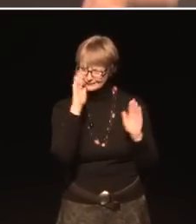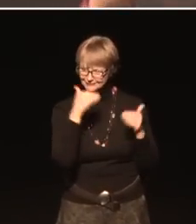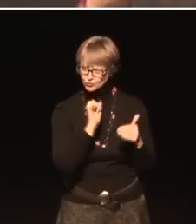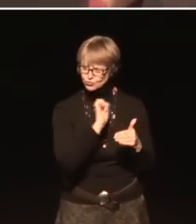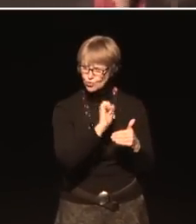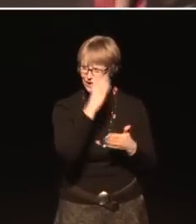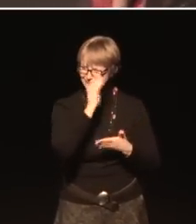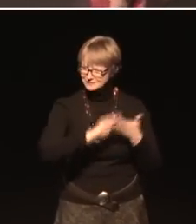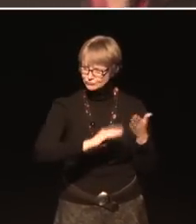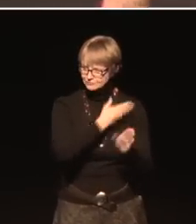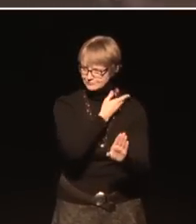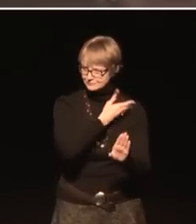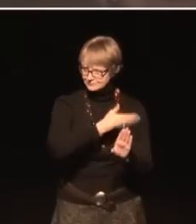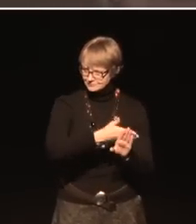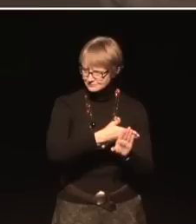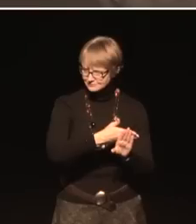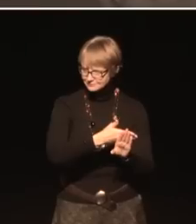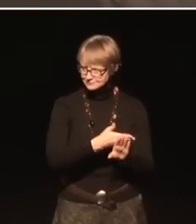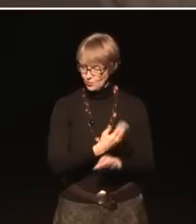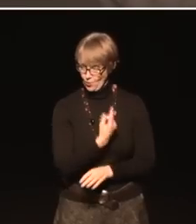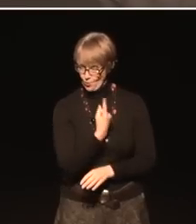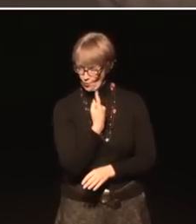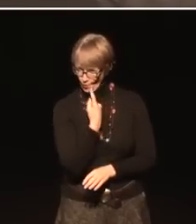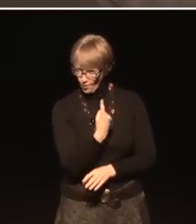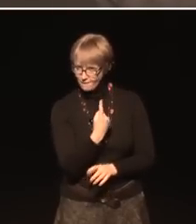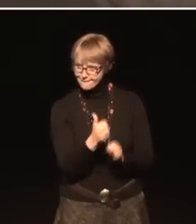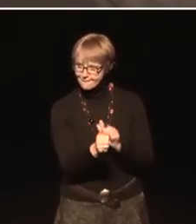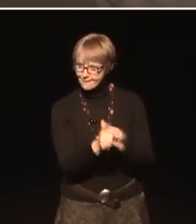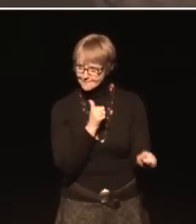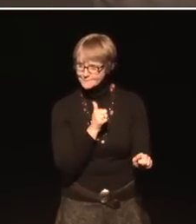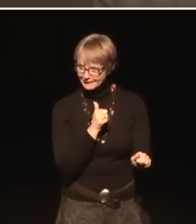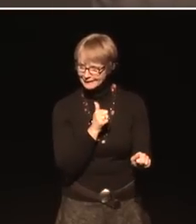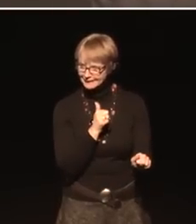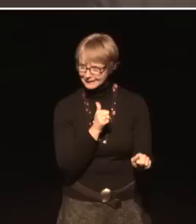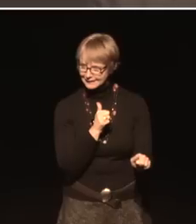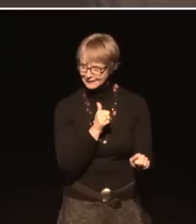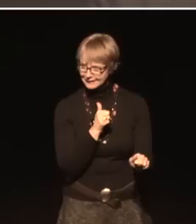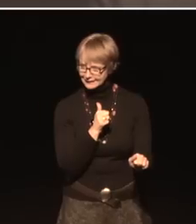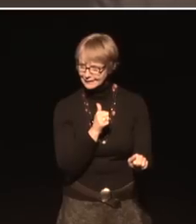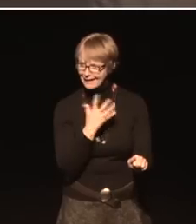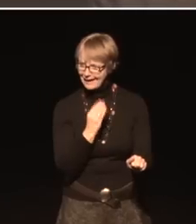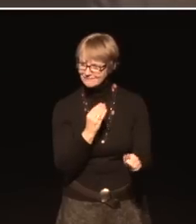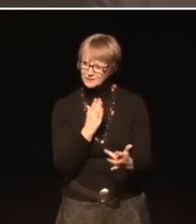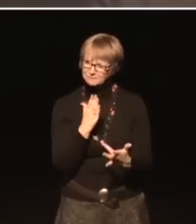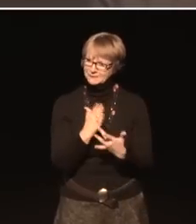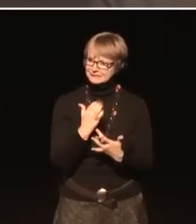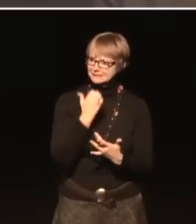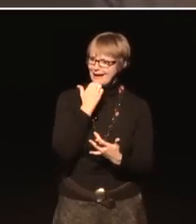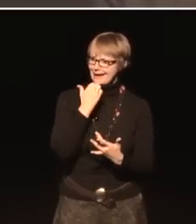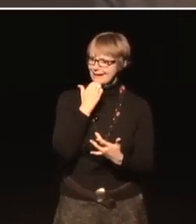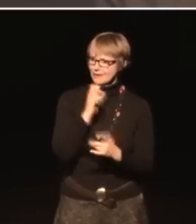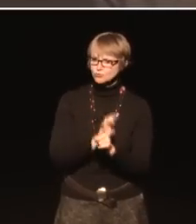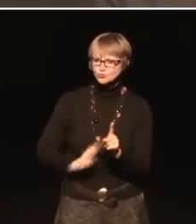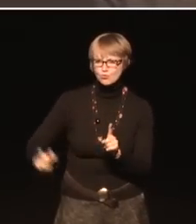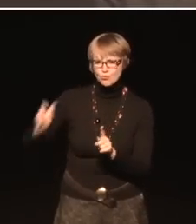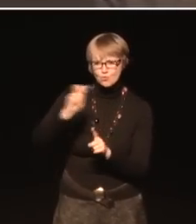Mm-hmm. As you say, you're pretty much one of the only companies of this kind that does mid-scale touring. Mm-hmm. What sort